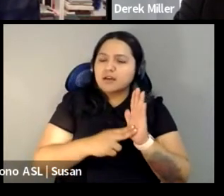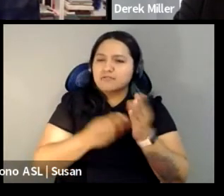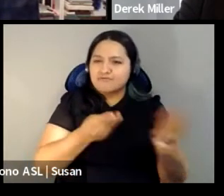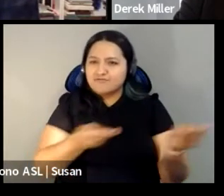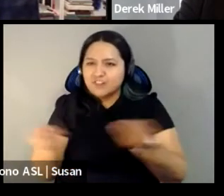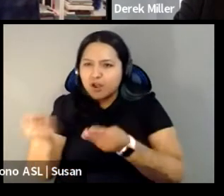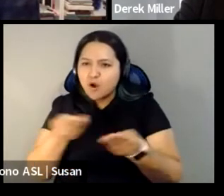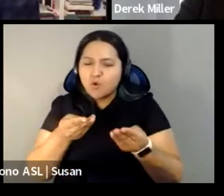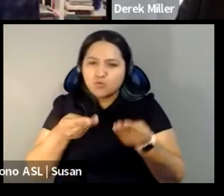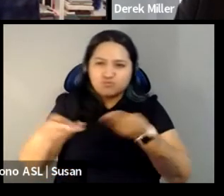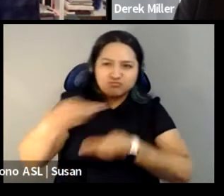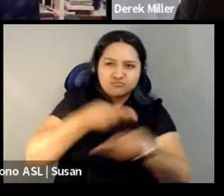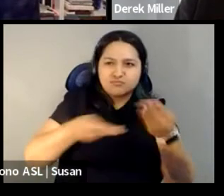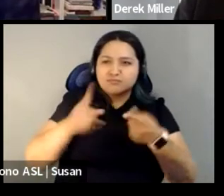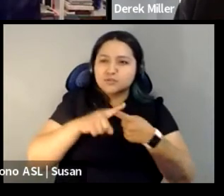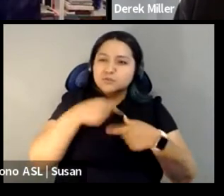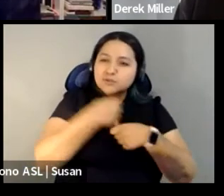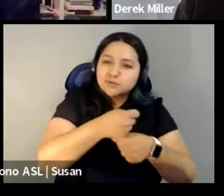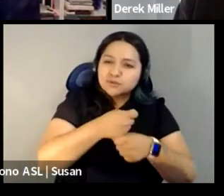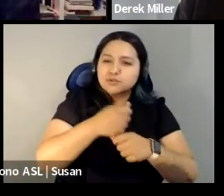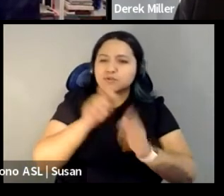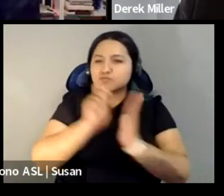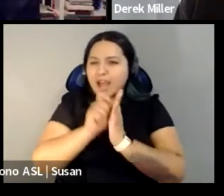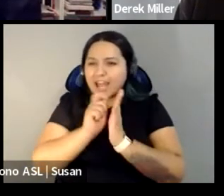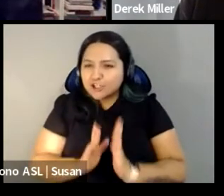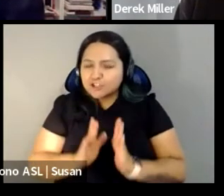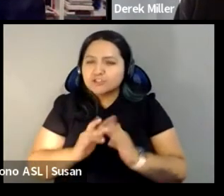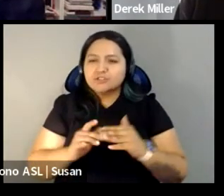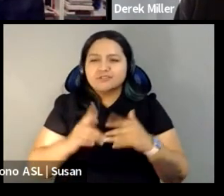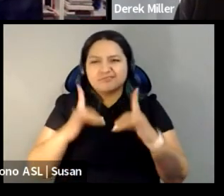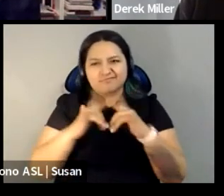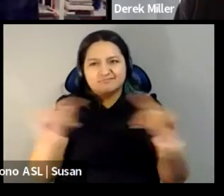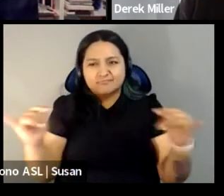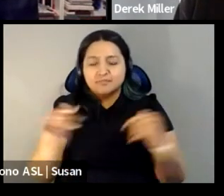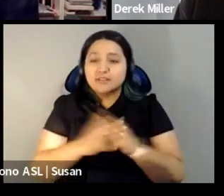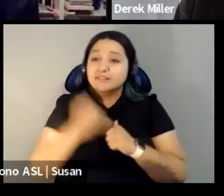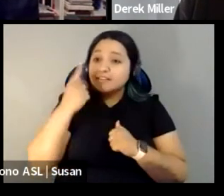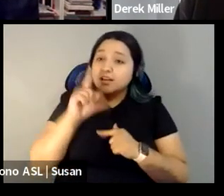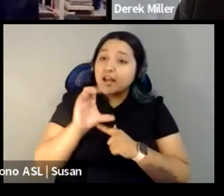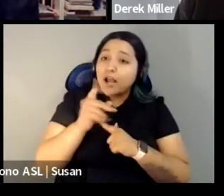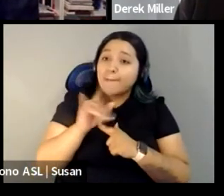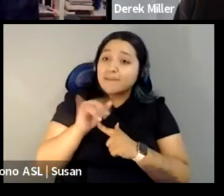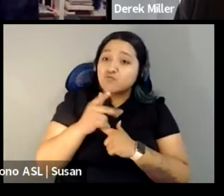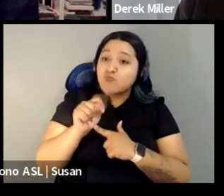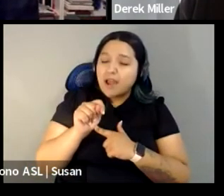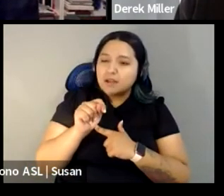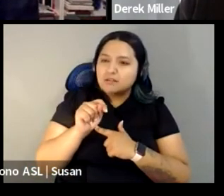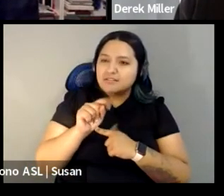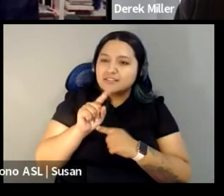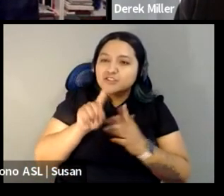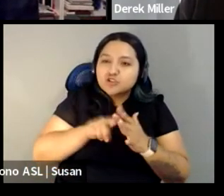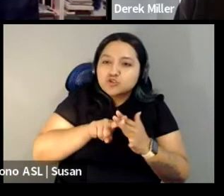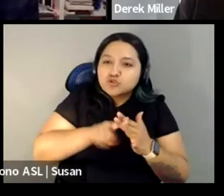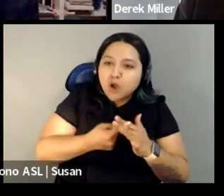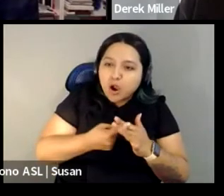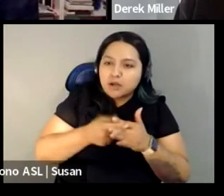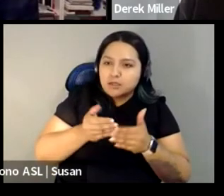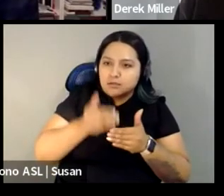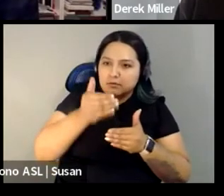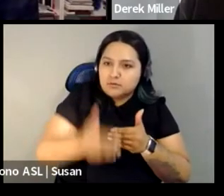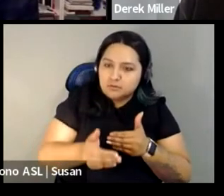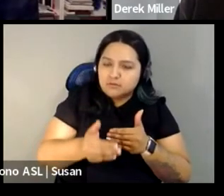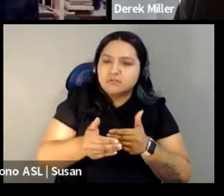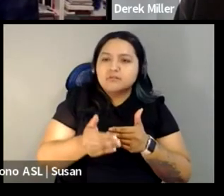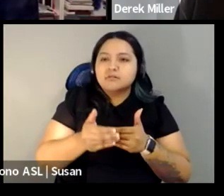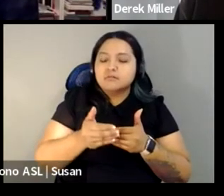others. In Brent's hands here, copyright is only the starting point for processes that involve multiple mediators, as Derek just